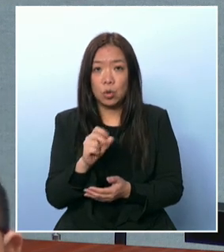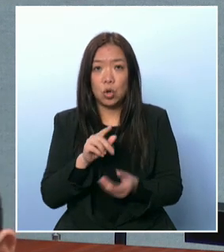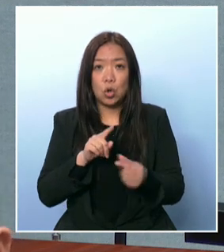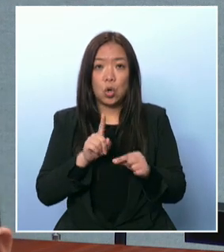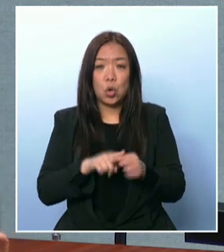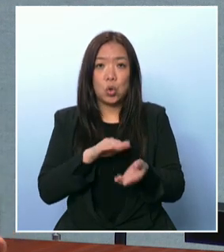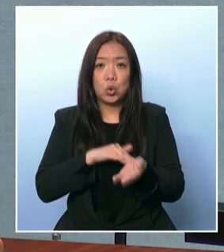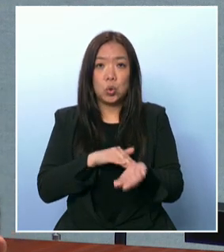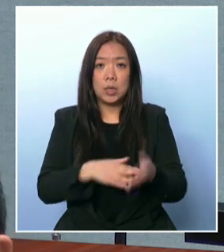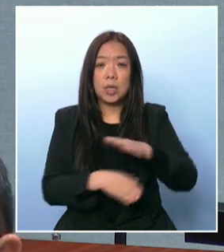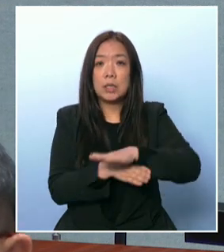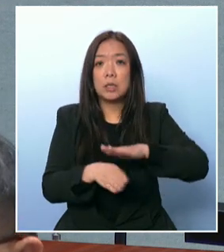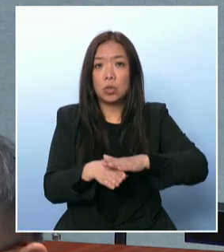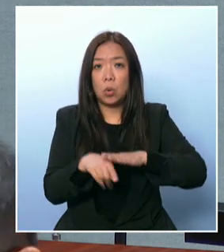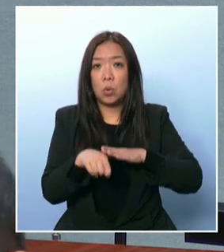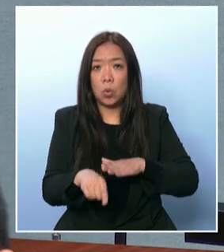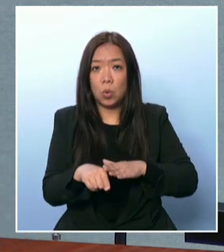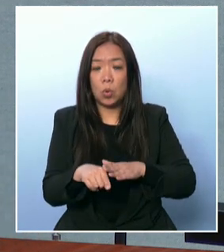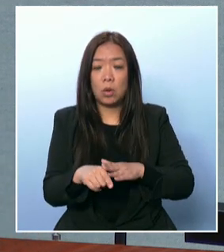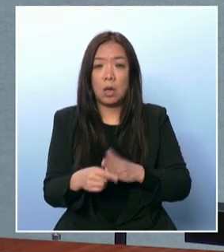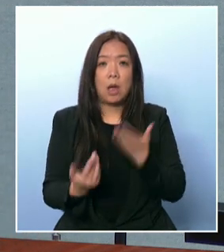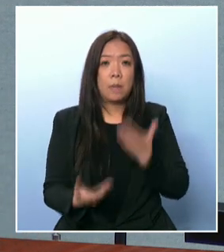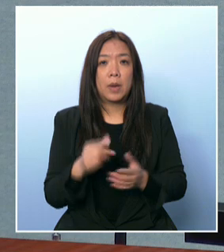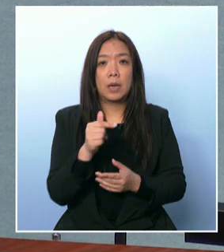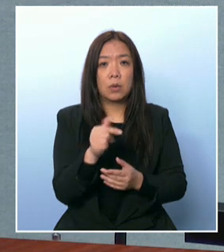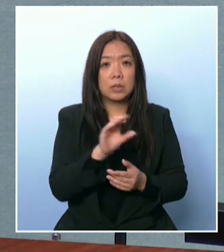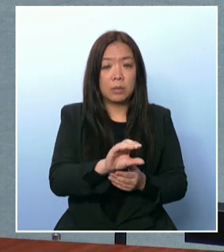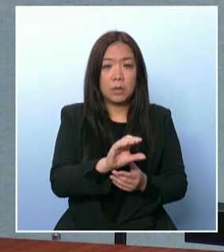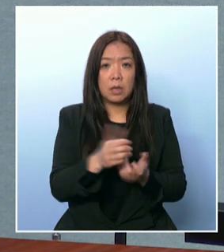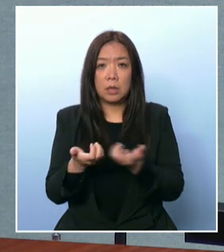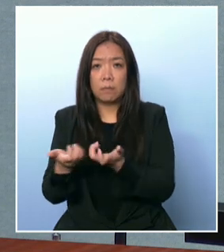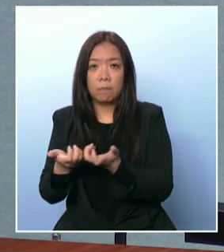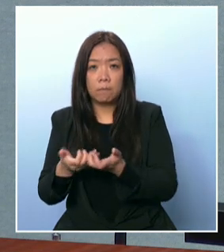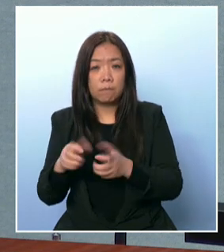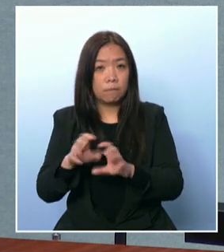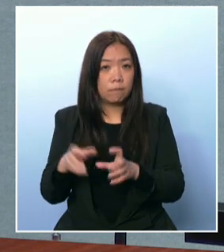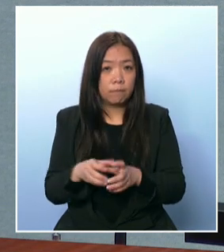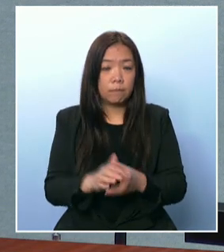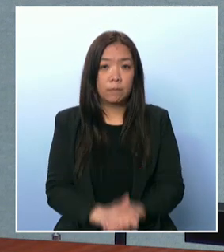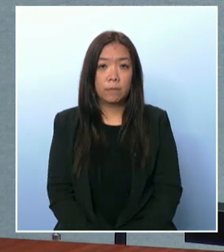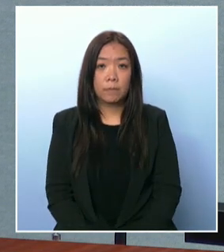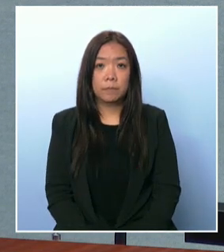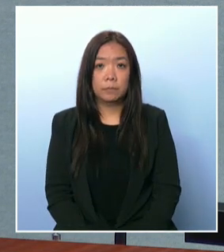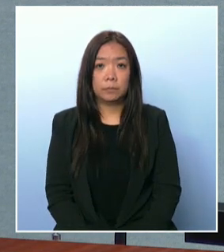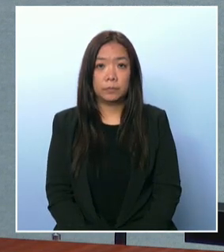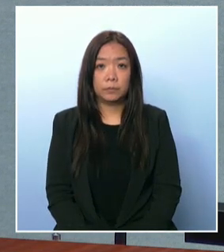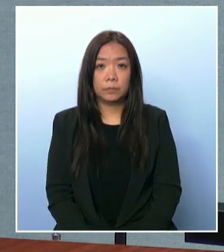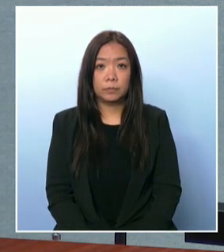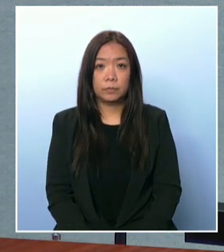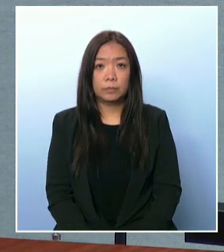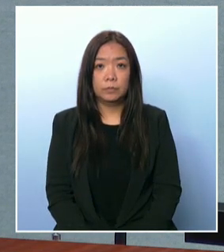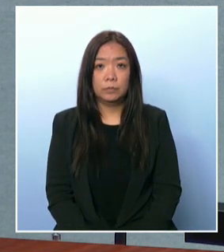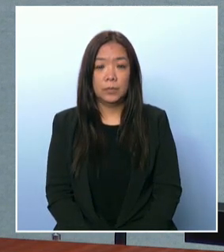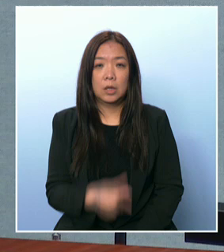60 Chinese medicine clinics were benefited from the Chinese Medicine Development Fund. Now, the funding amount of $1